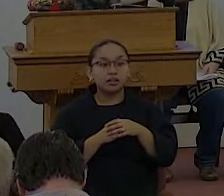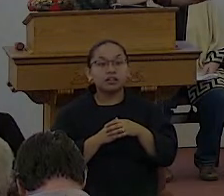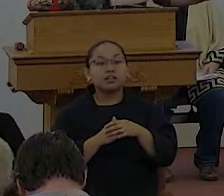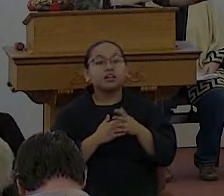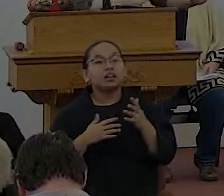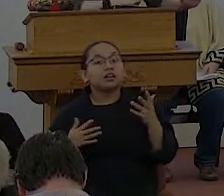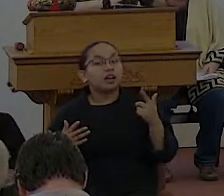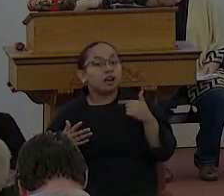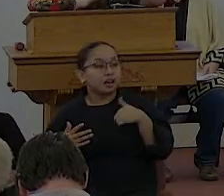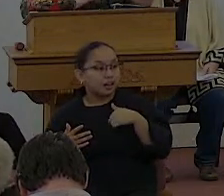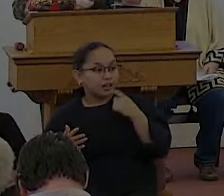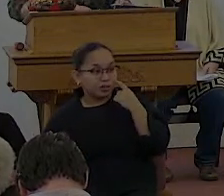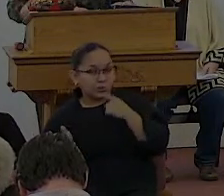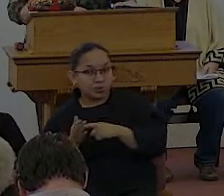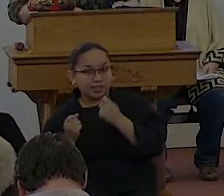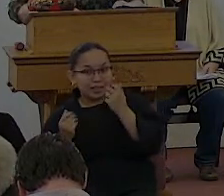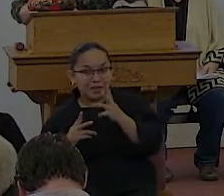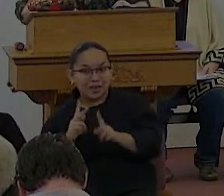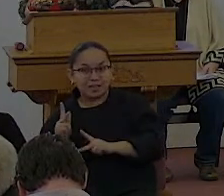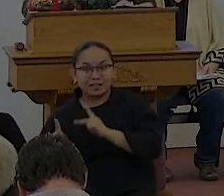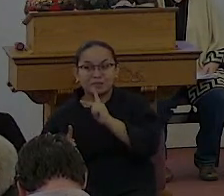and that's okay. That's okay.